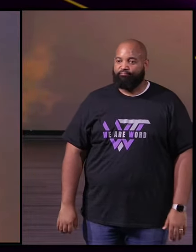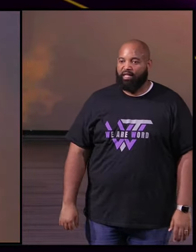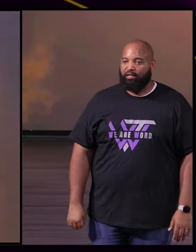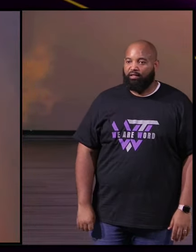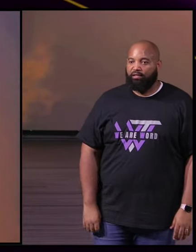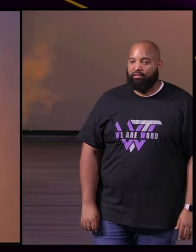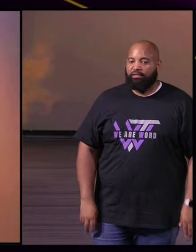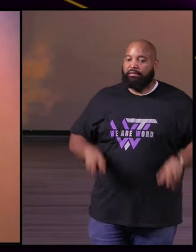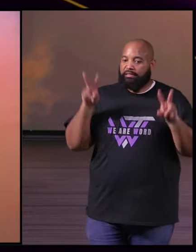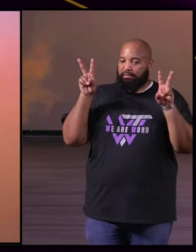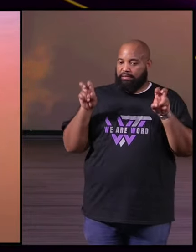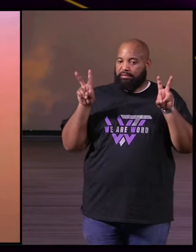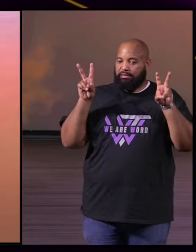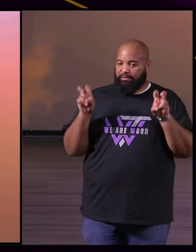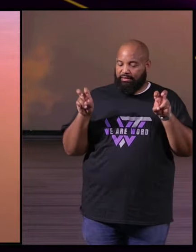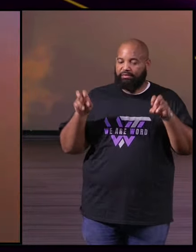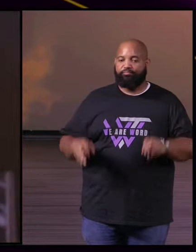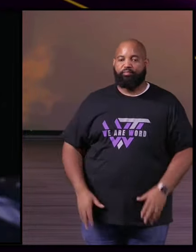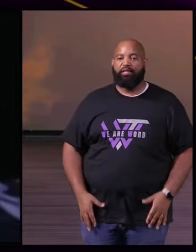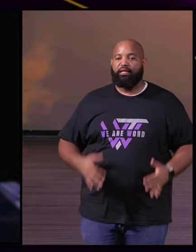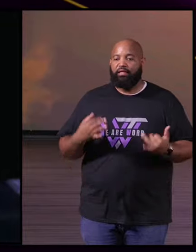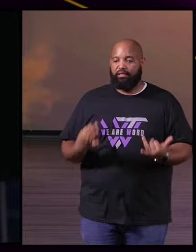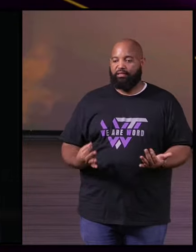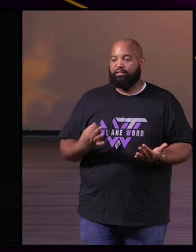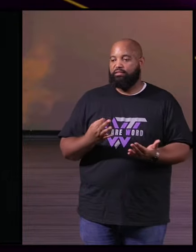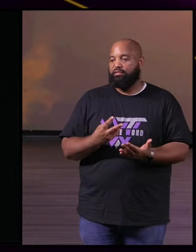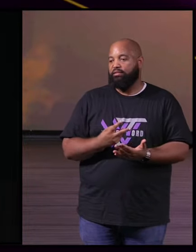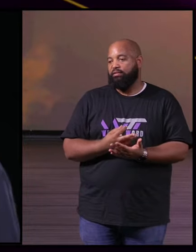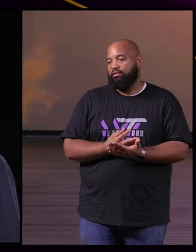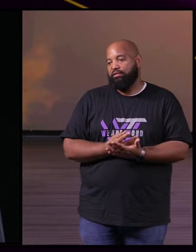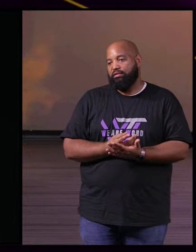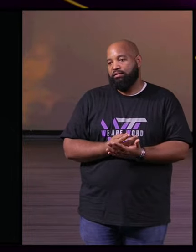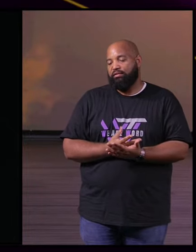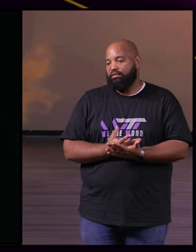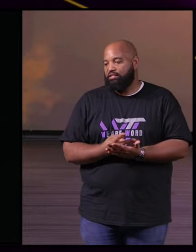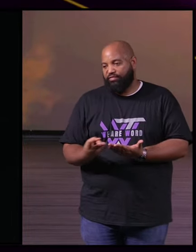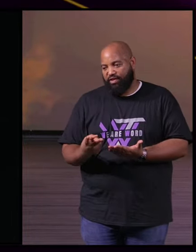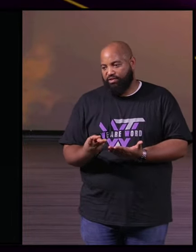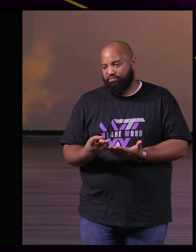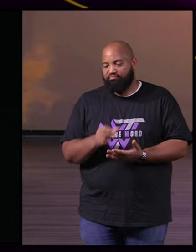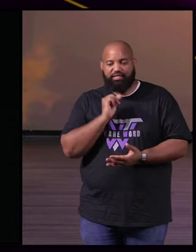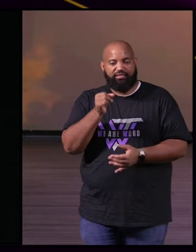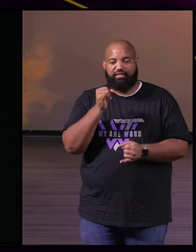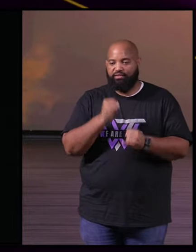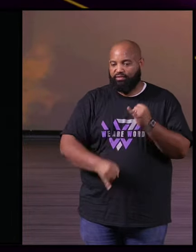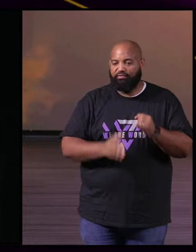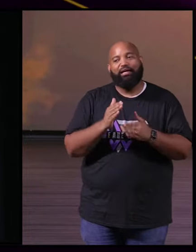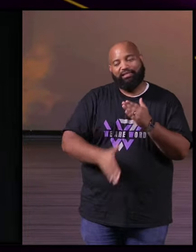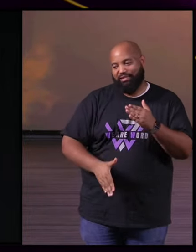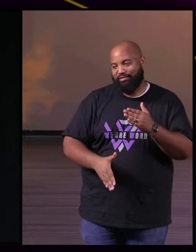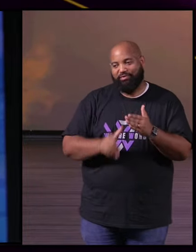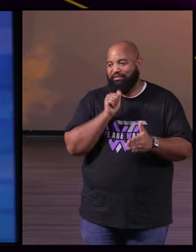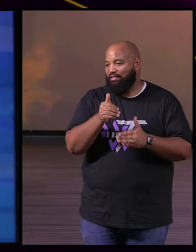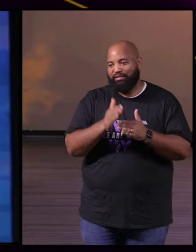I want to tag this text, this failure will not be final.